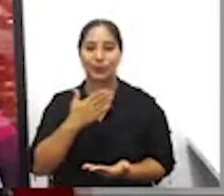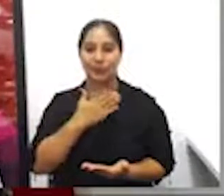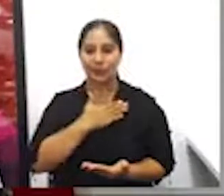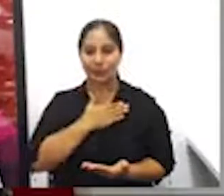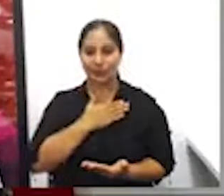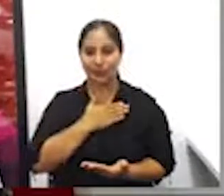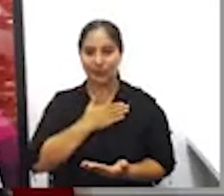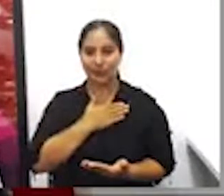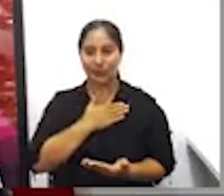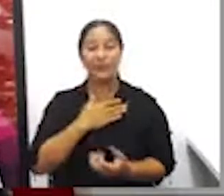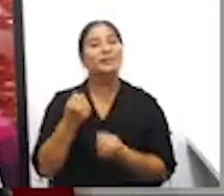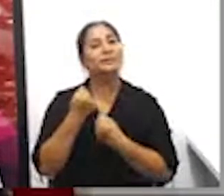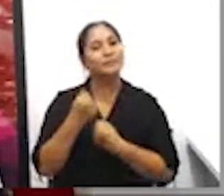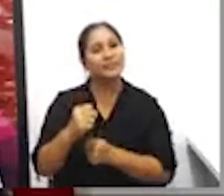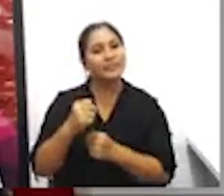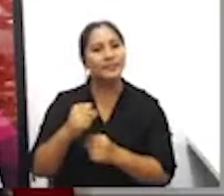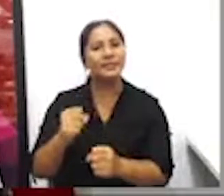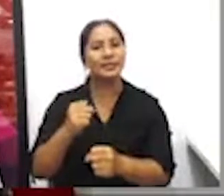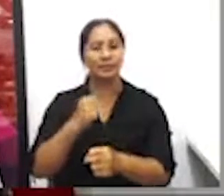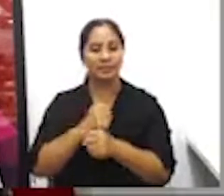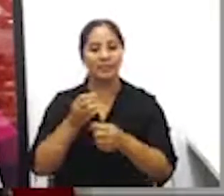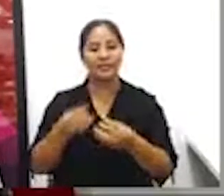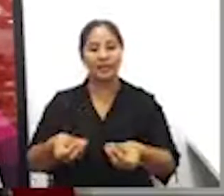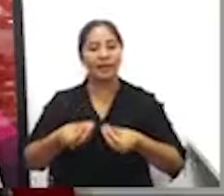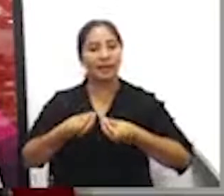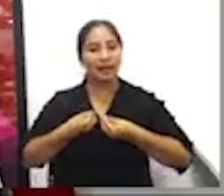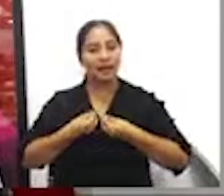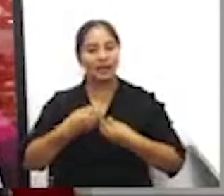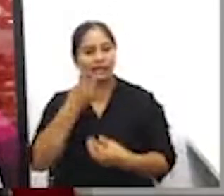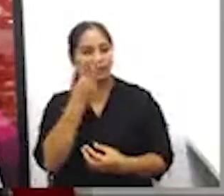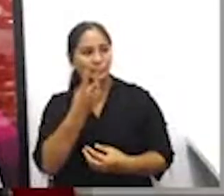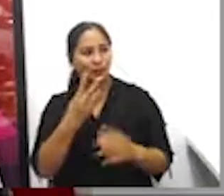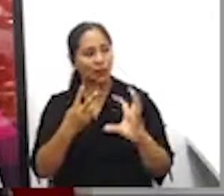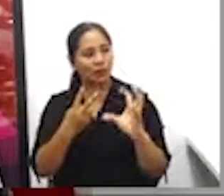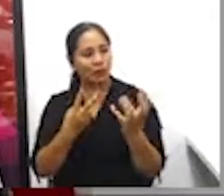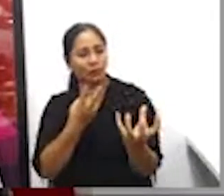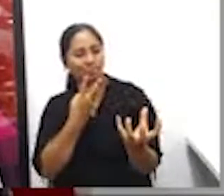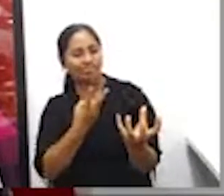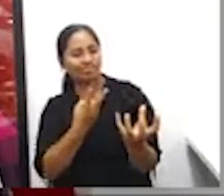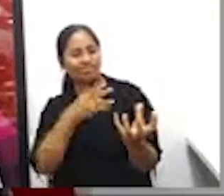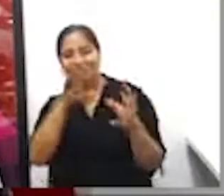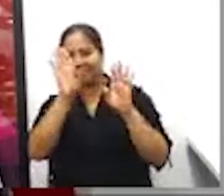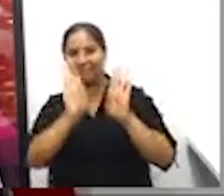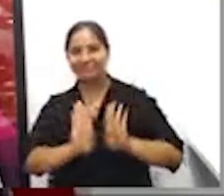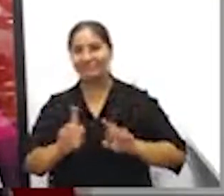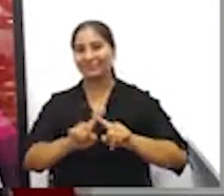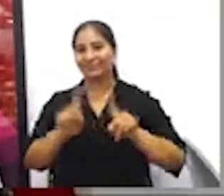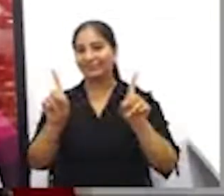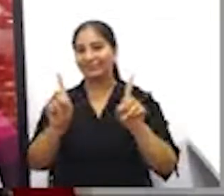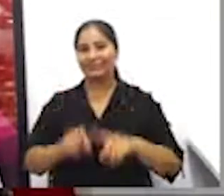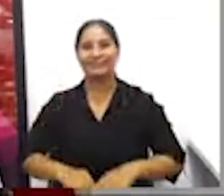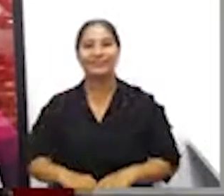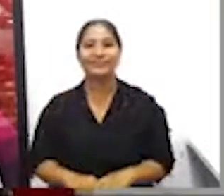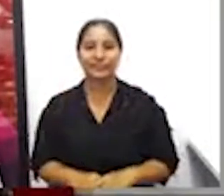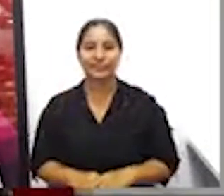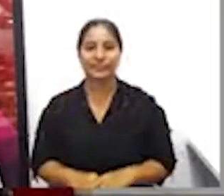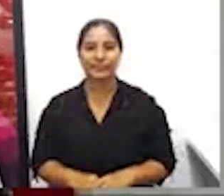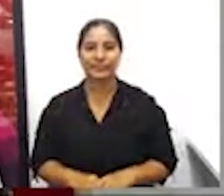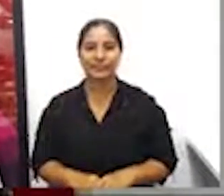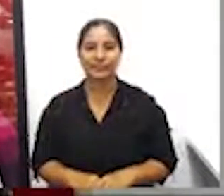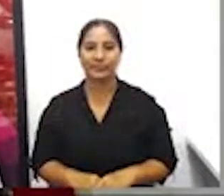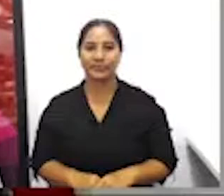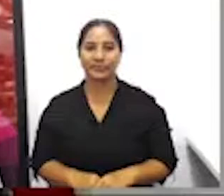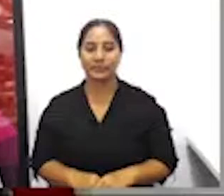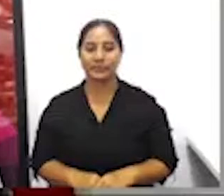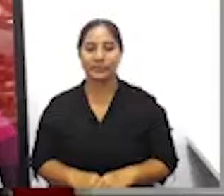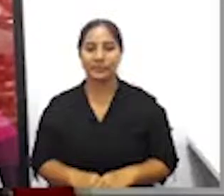way. You all live on your telephones. I live on mine, but most of the time